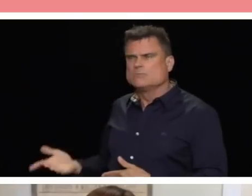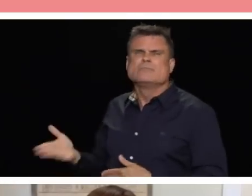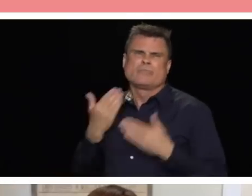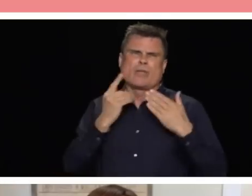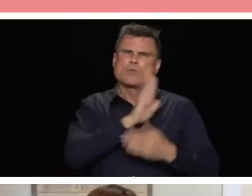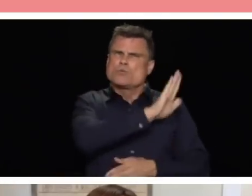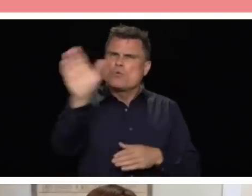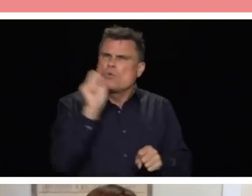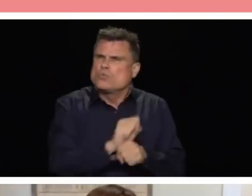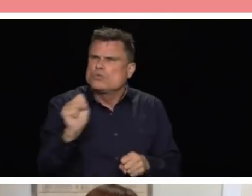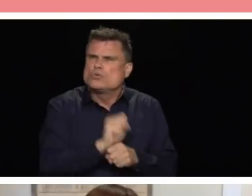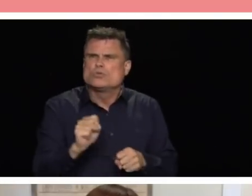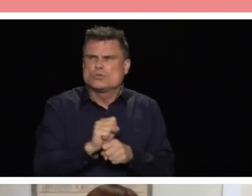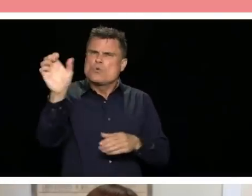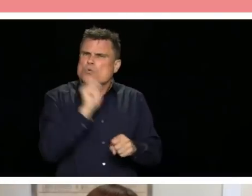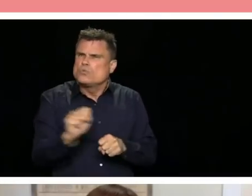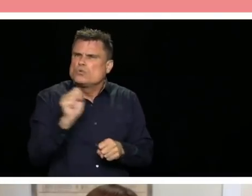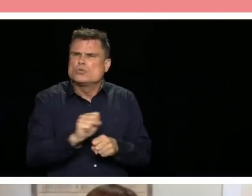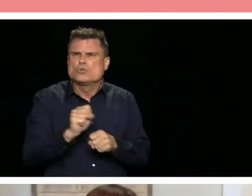Dr. Corneil.